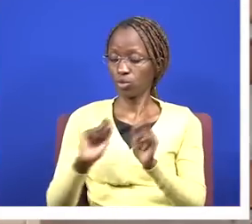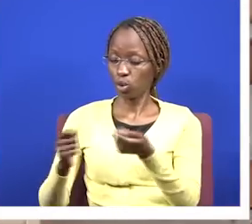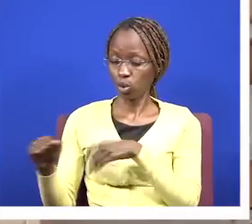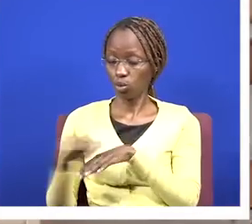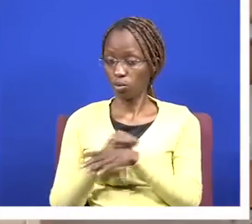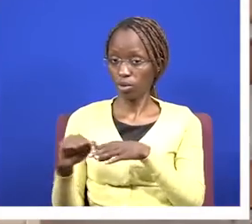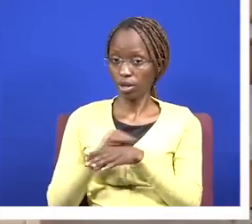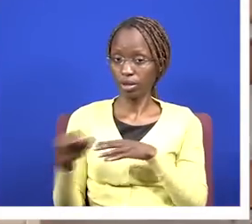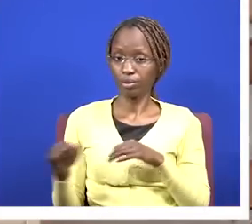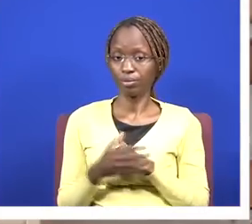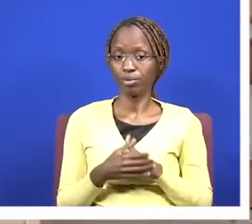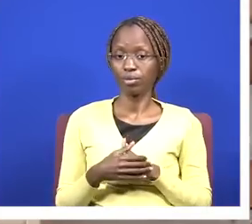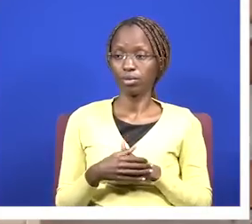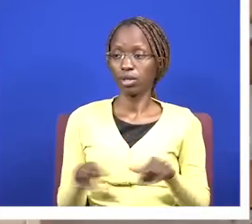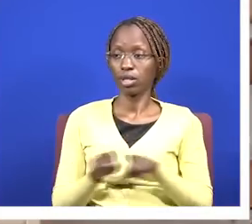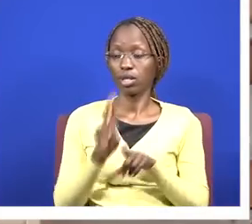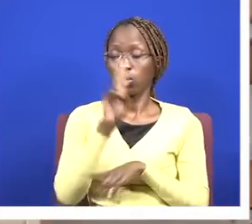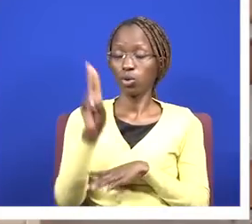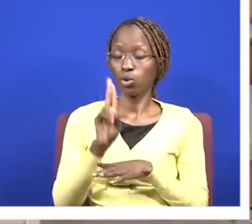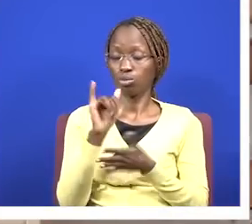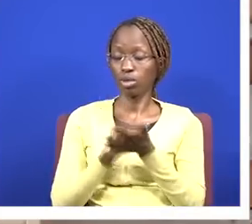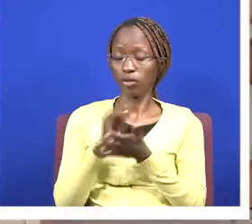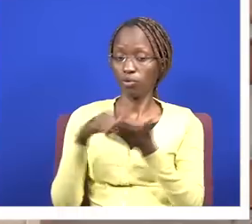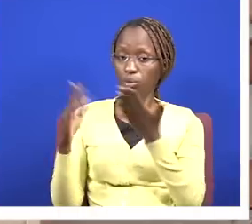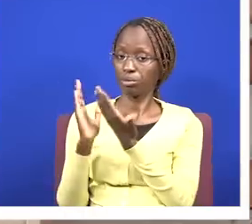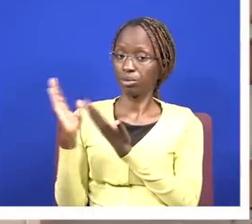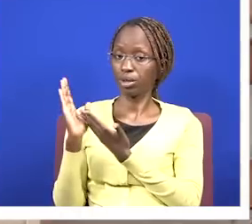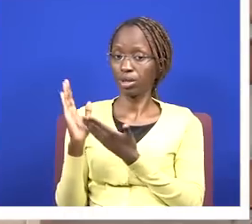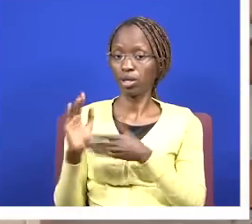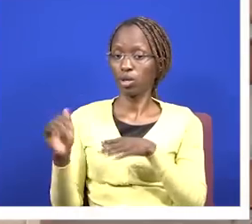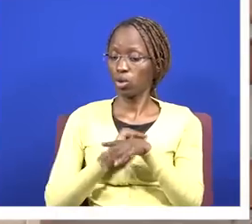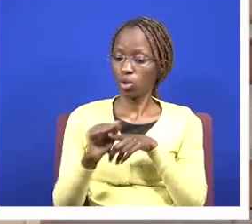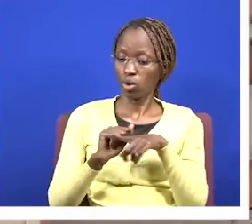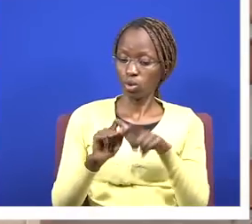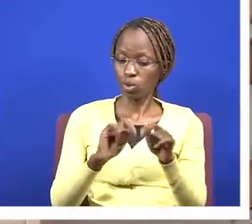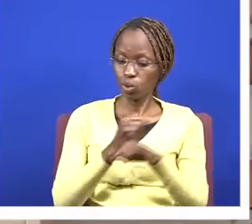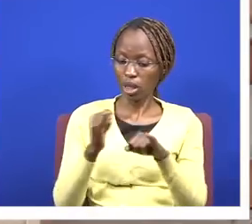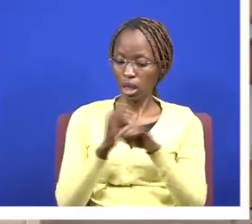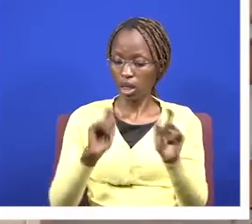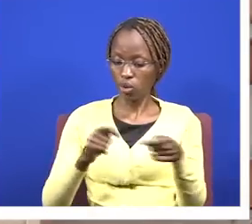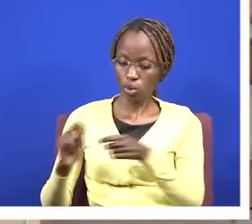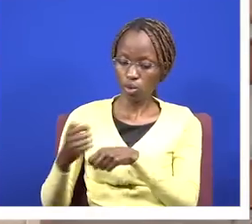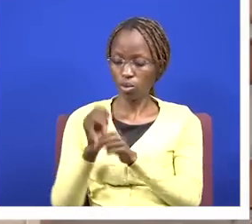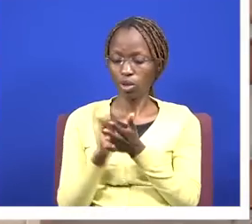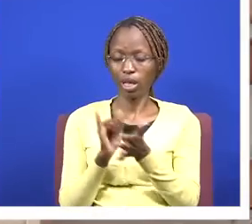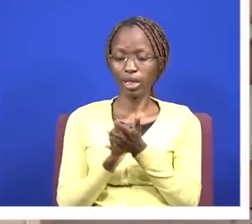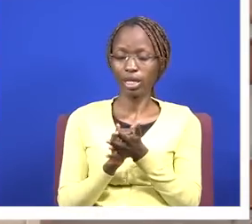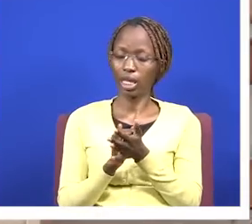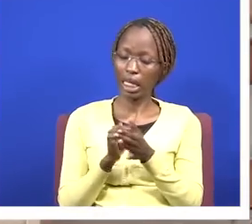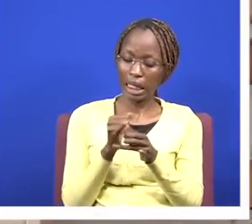brush. Yes, and we use a shoe brush to polish our shoes and make sure they are shiny